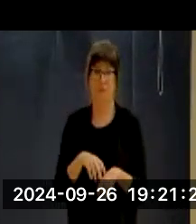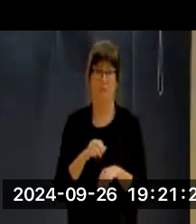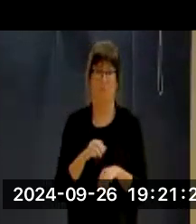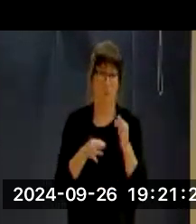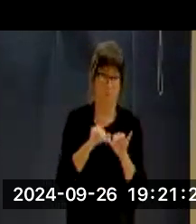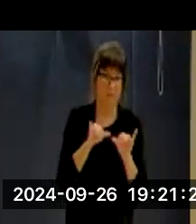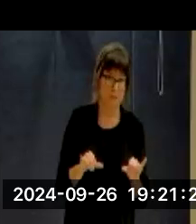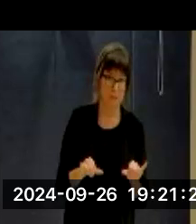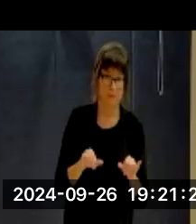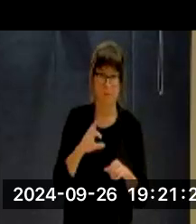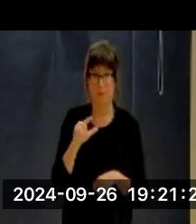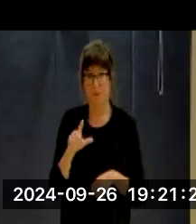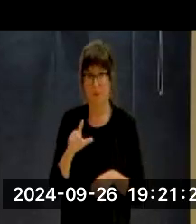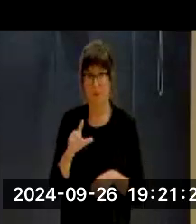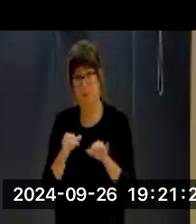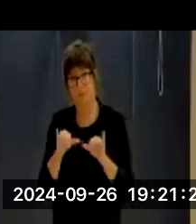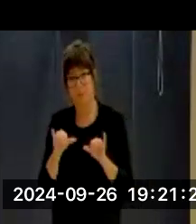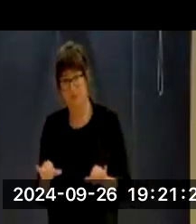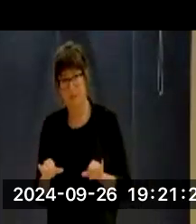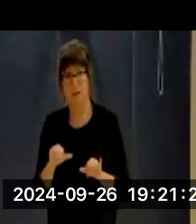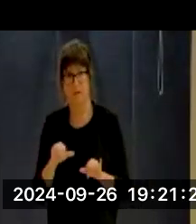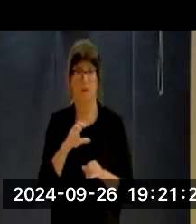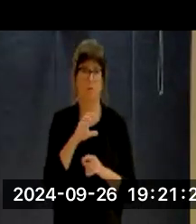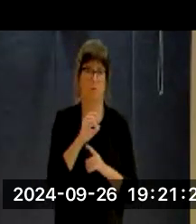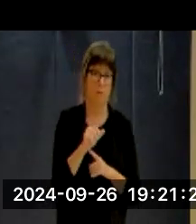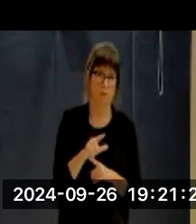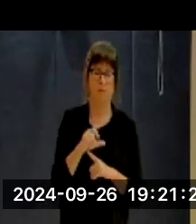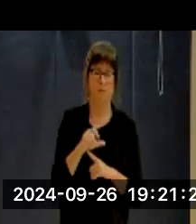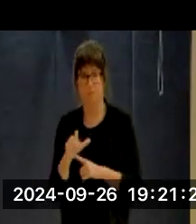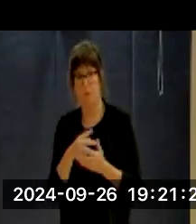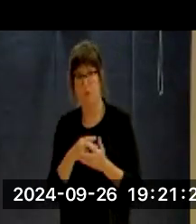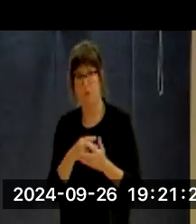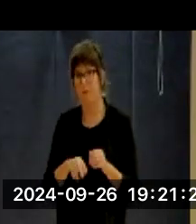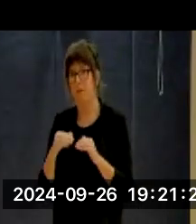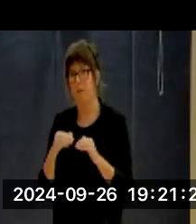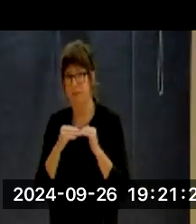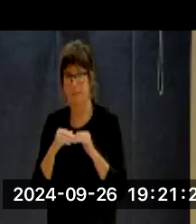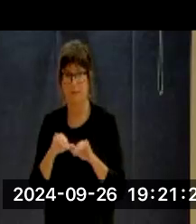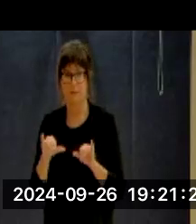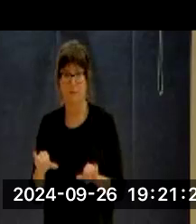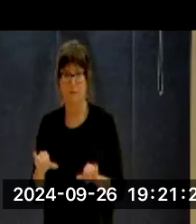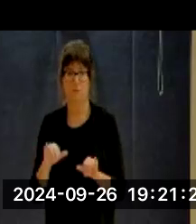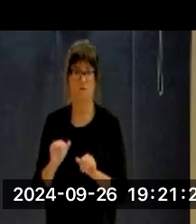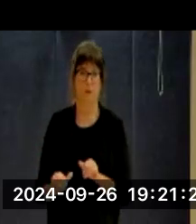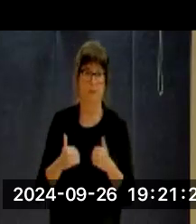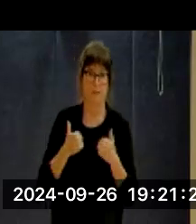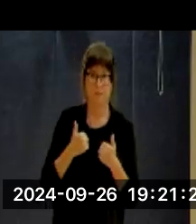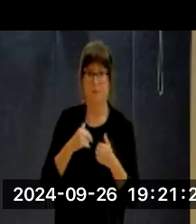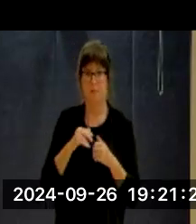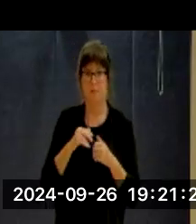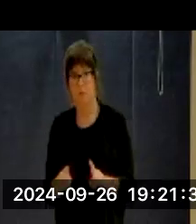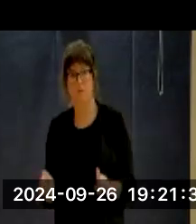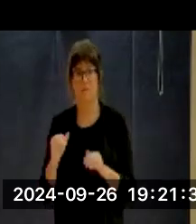civil court system, the equity court system, child custody, divorce, adult guardianship,